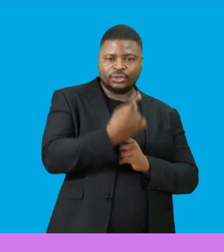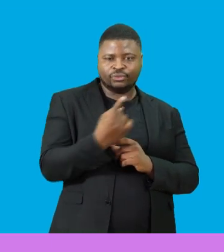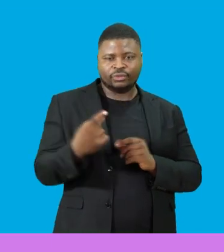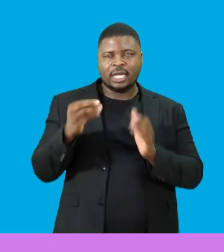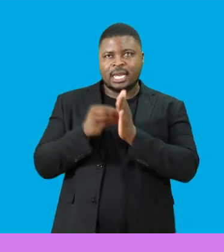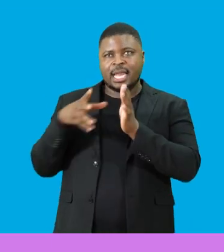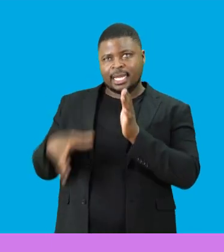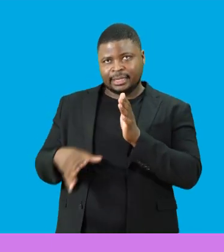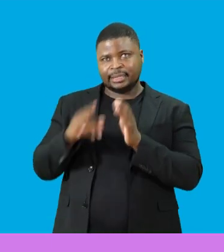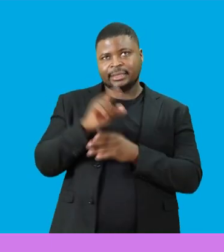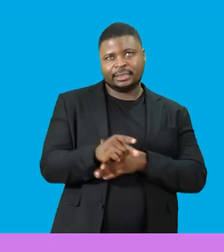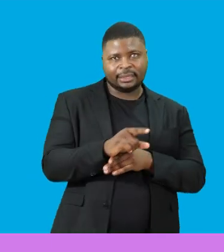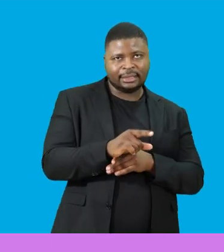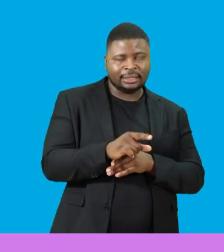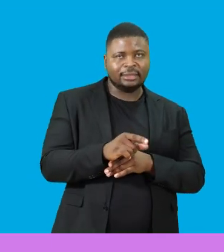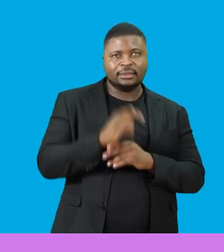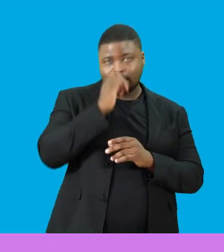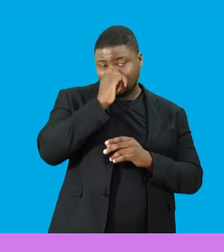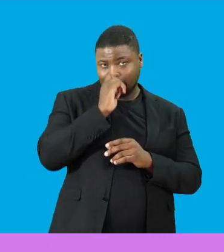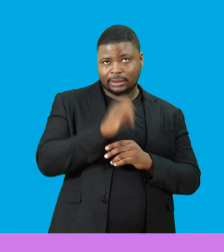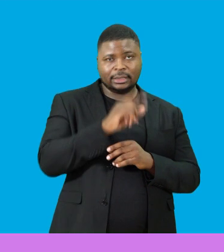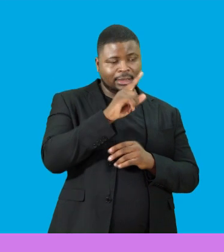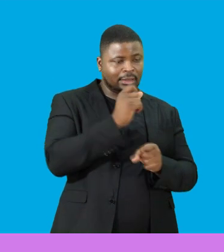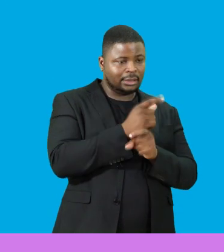So taxi A gave us,